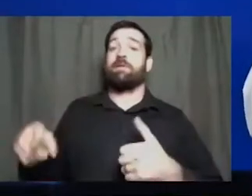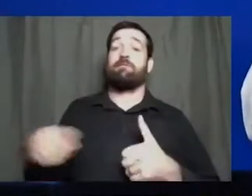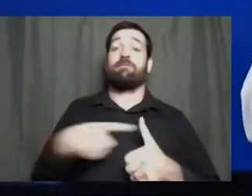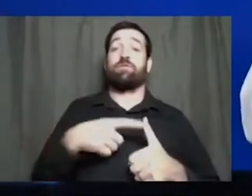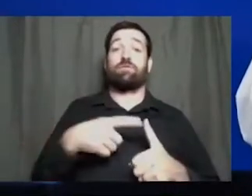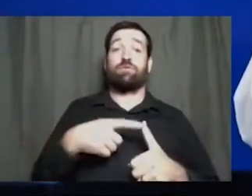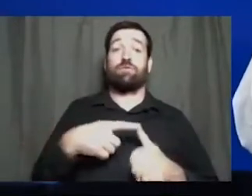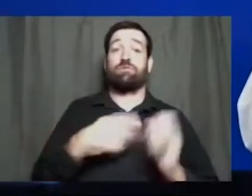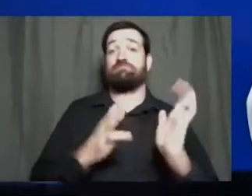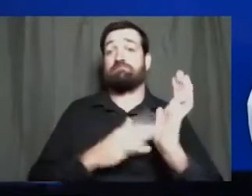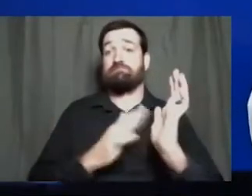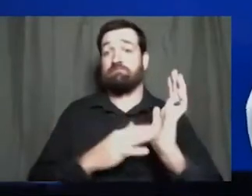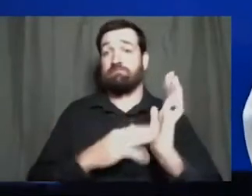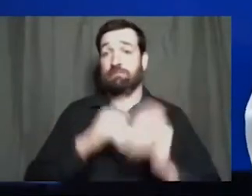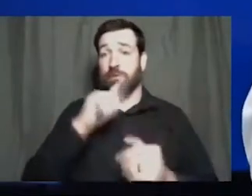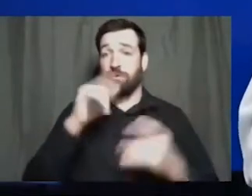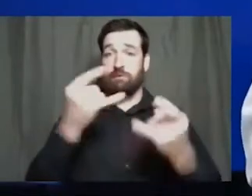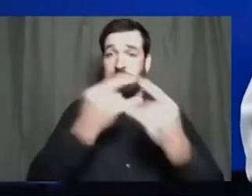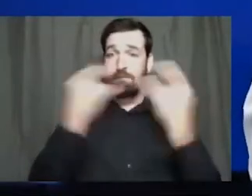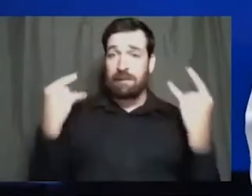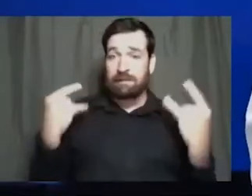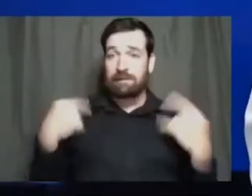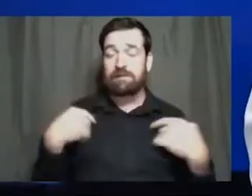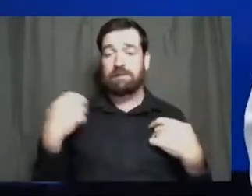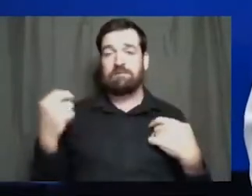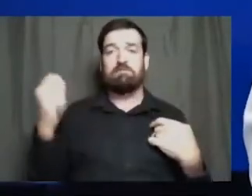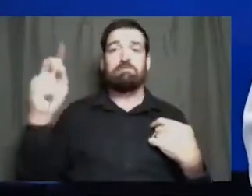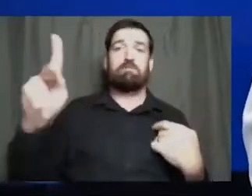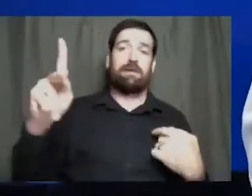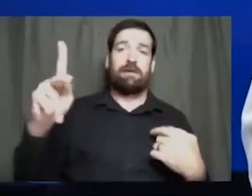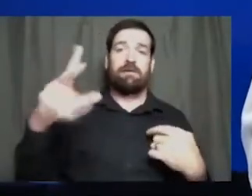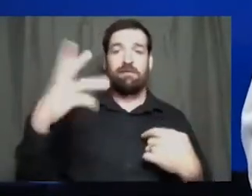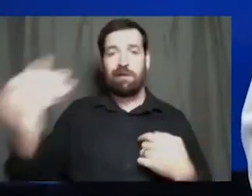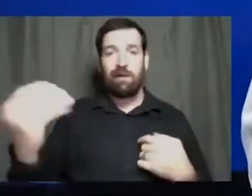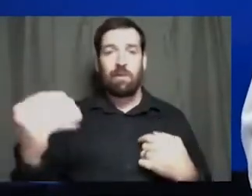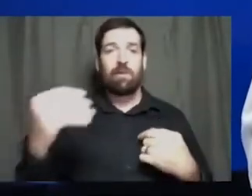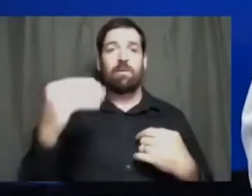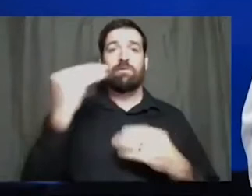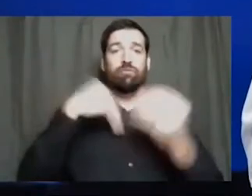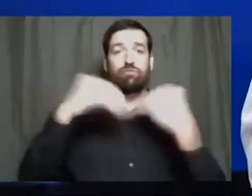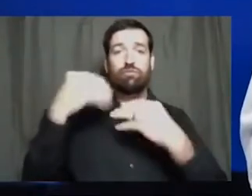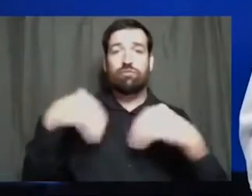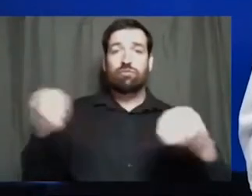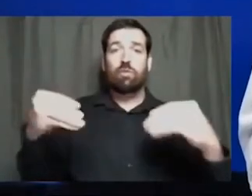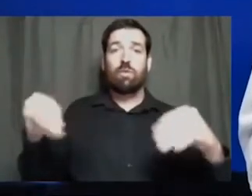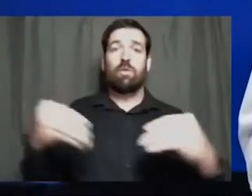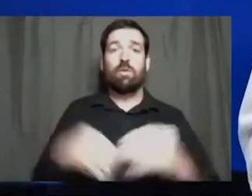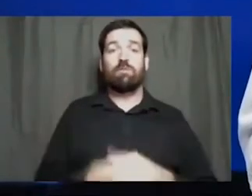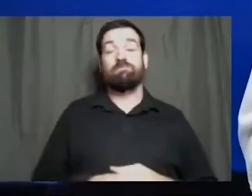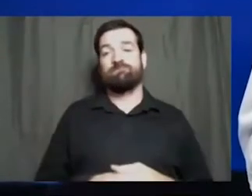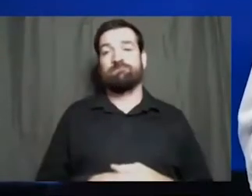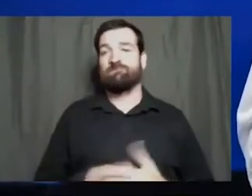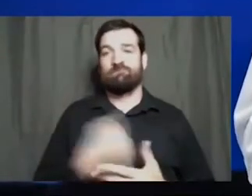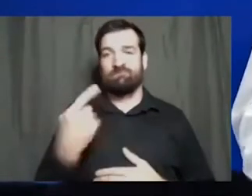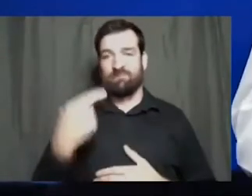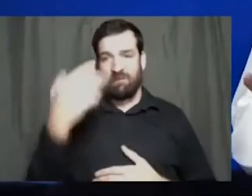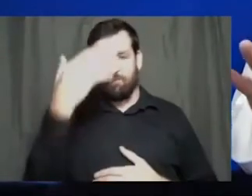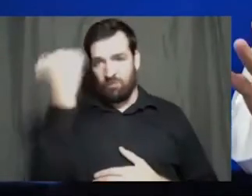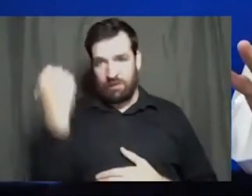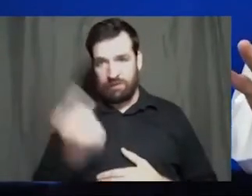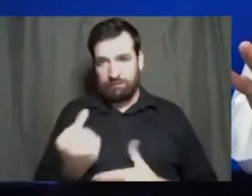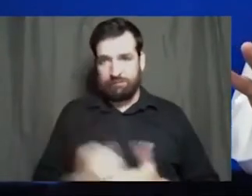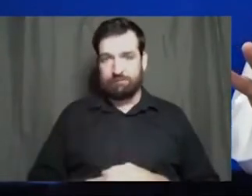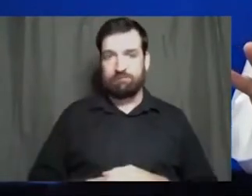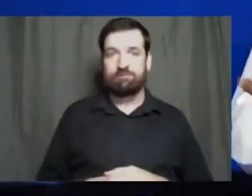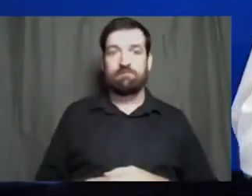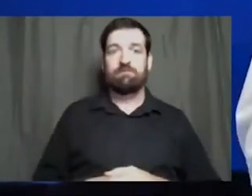have put on their mask and gone back out. I was in a couple of grocery stores this weekend, and because, you know, I always forget something. And so 80 to